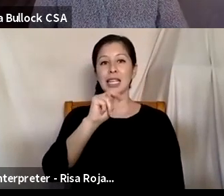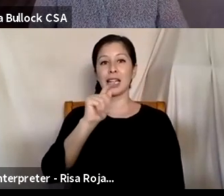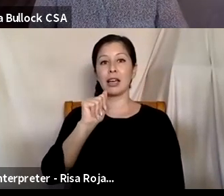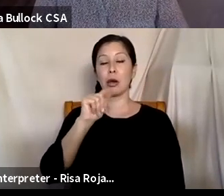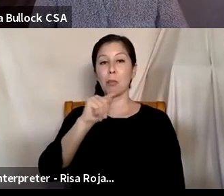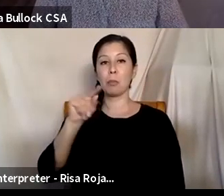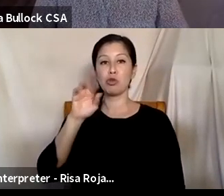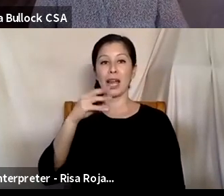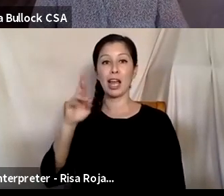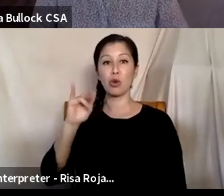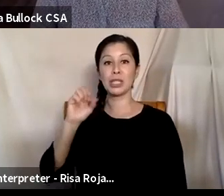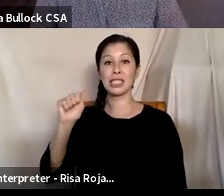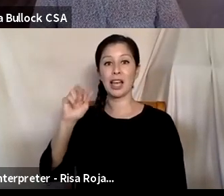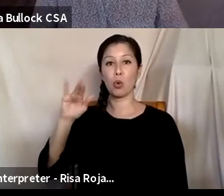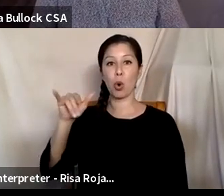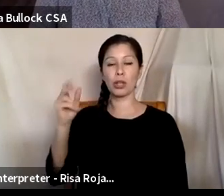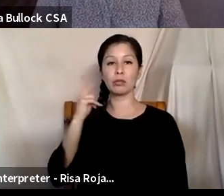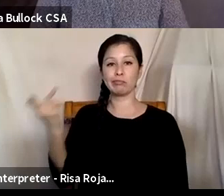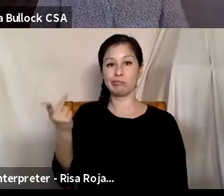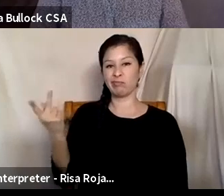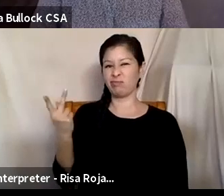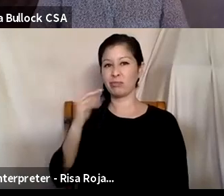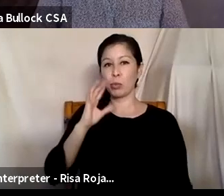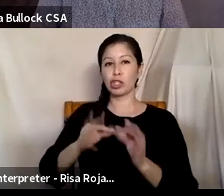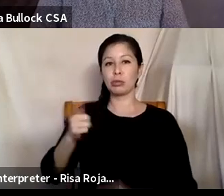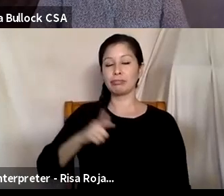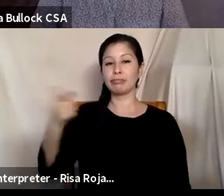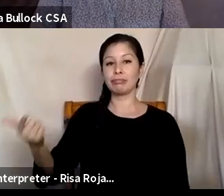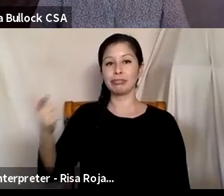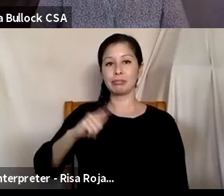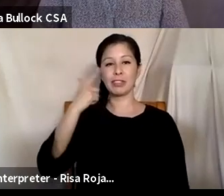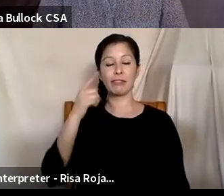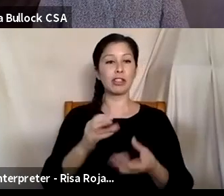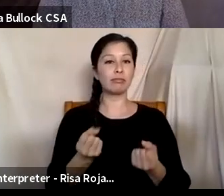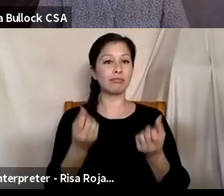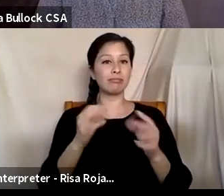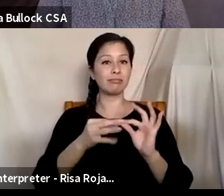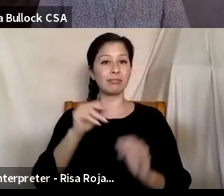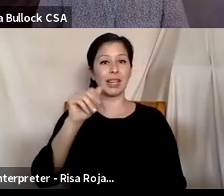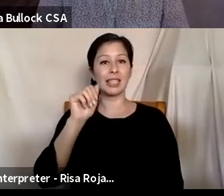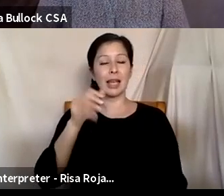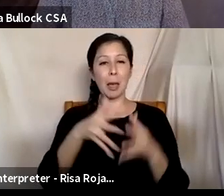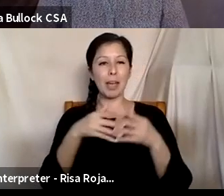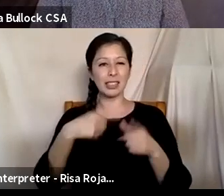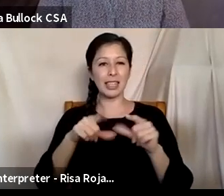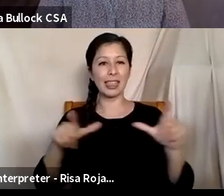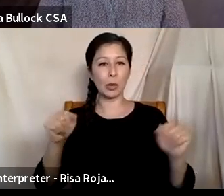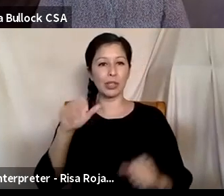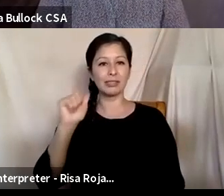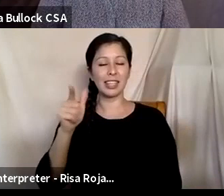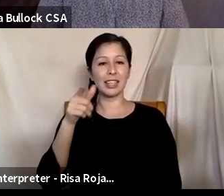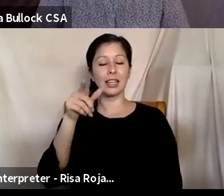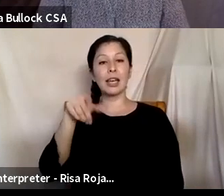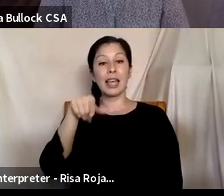off as they translate today's program into American Sign Language. As a reminder, the program is being recorded and you can watch the replay right